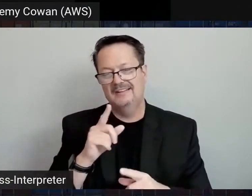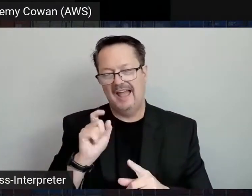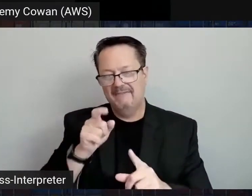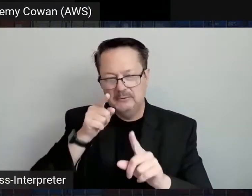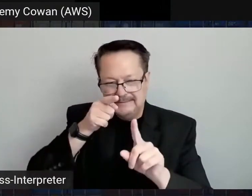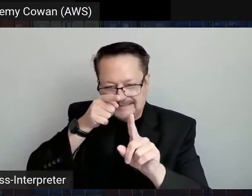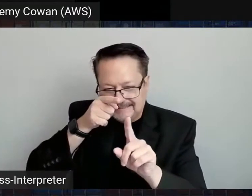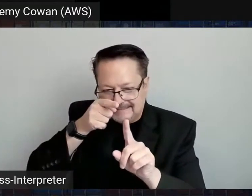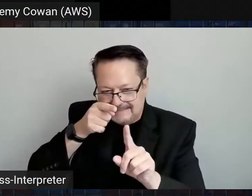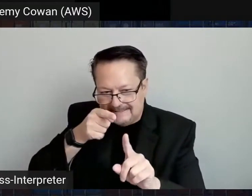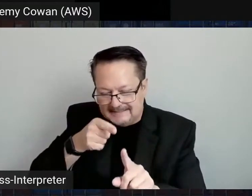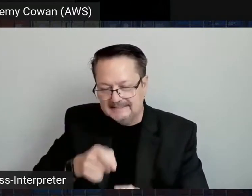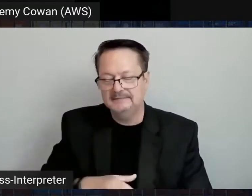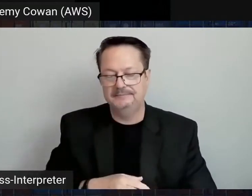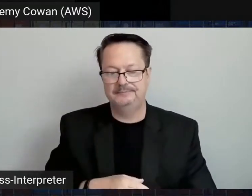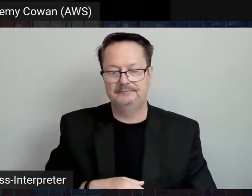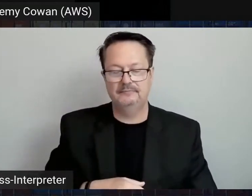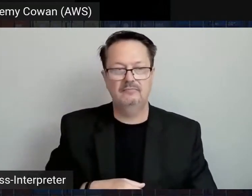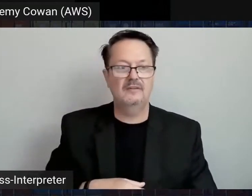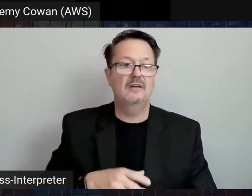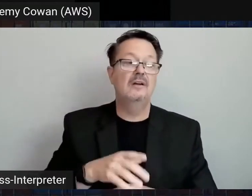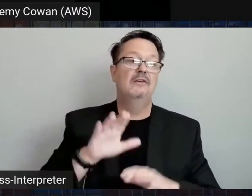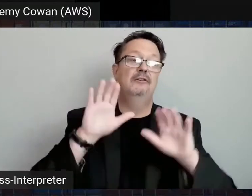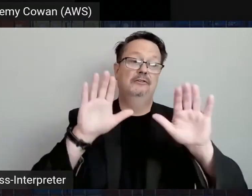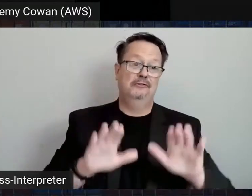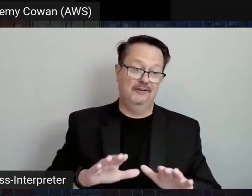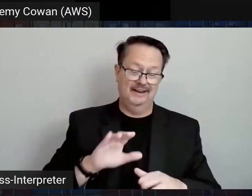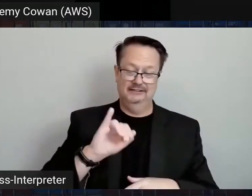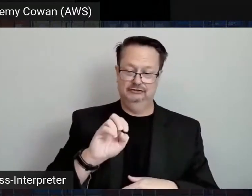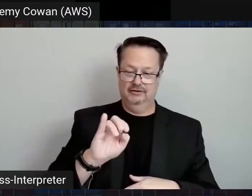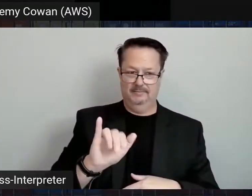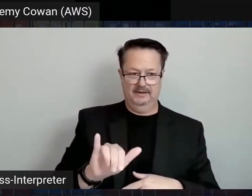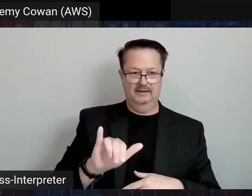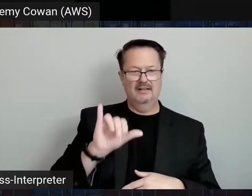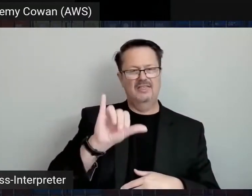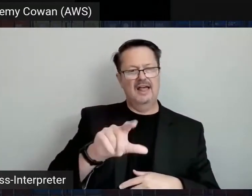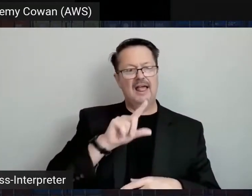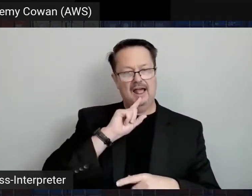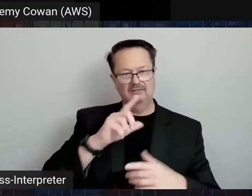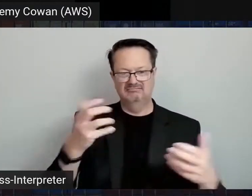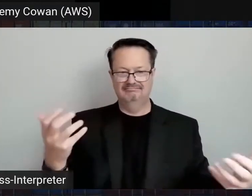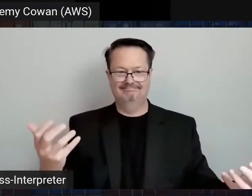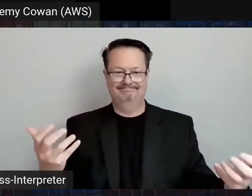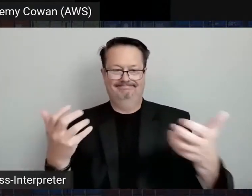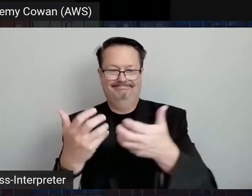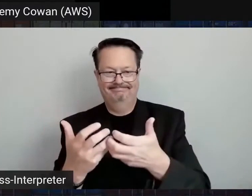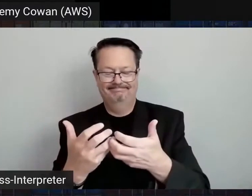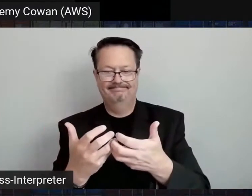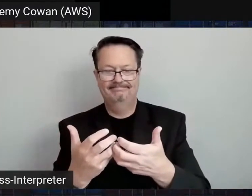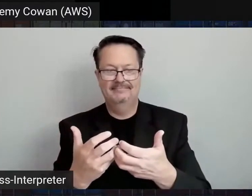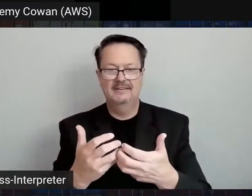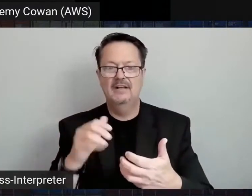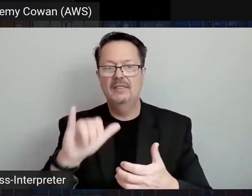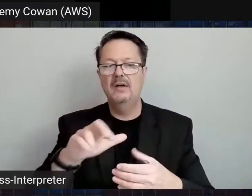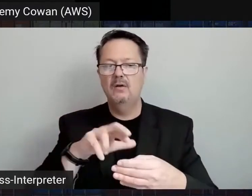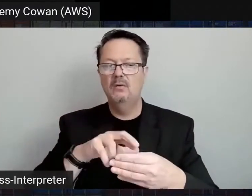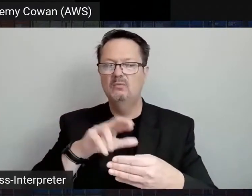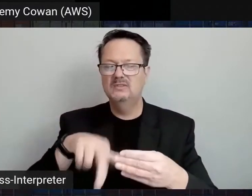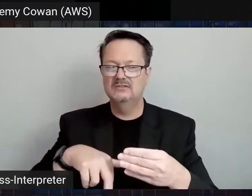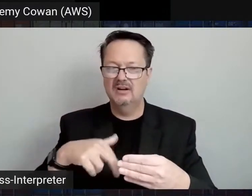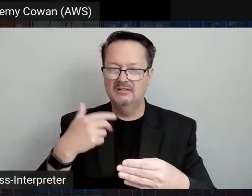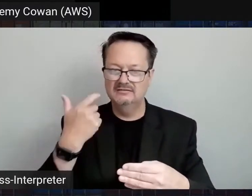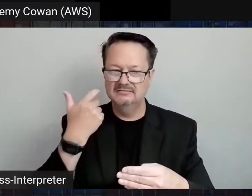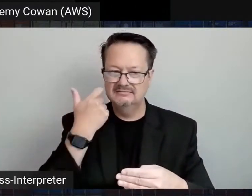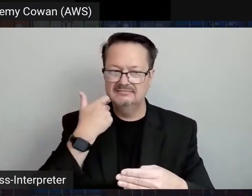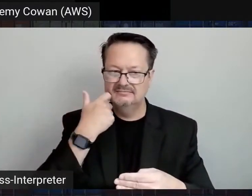Great. And that actually coincides with the results of